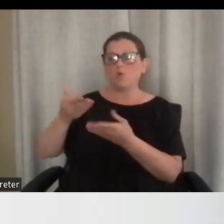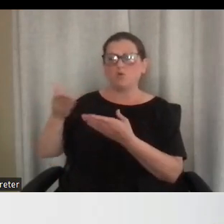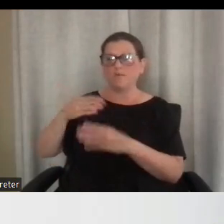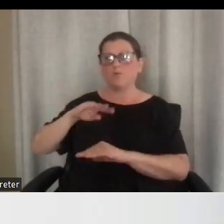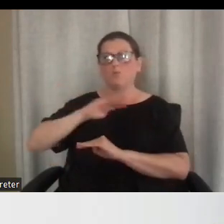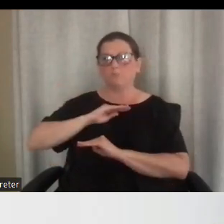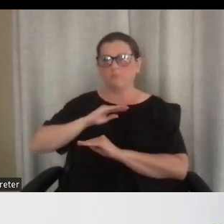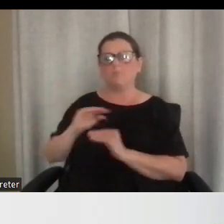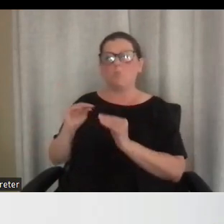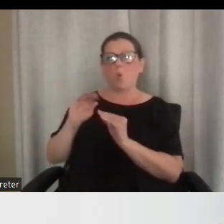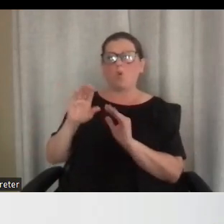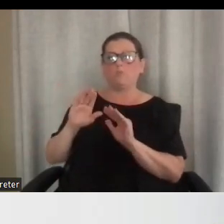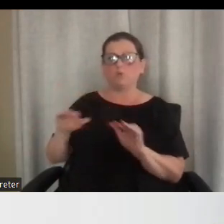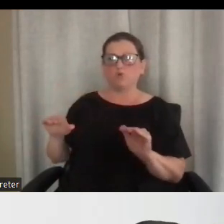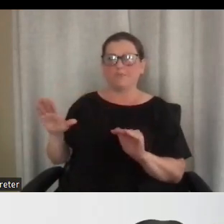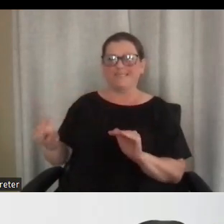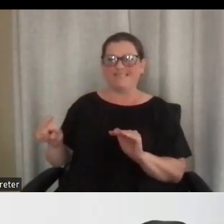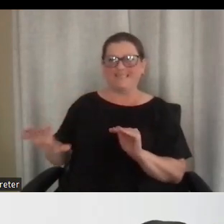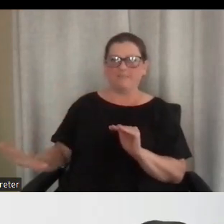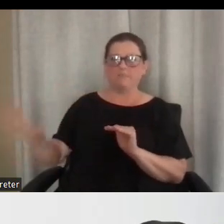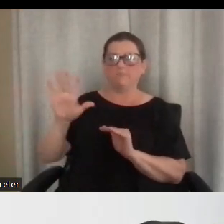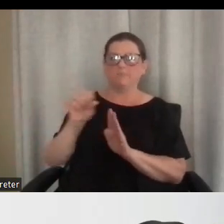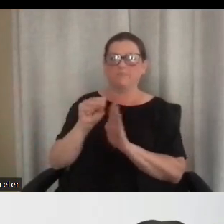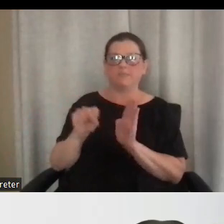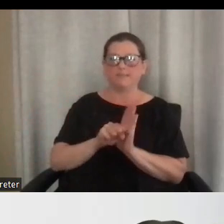needs of more children across the state.